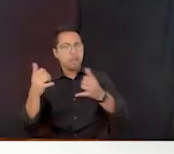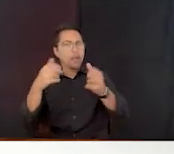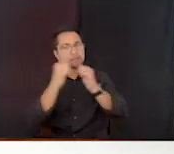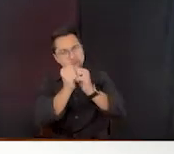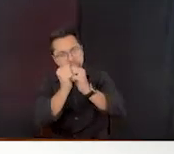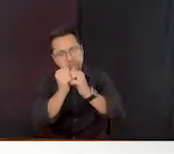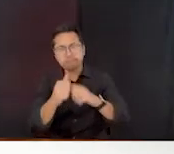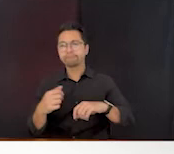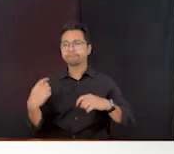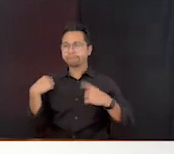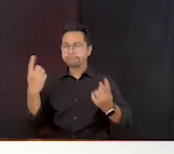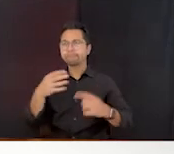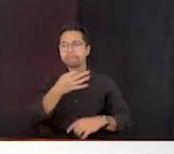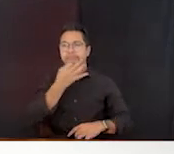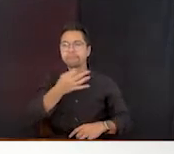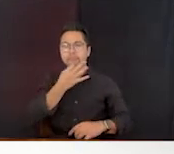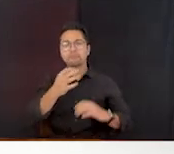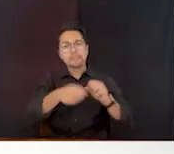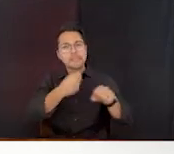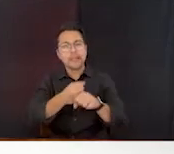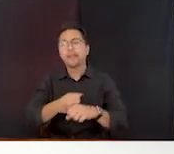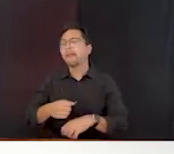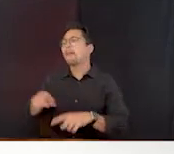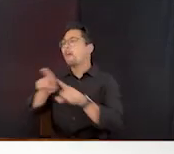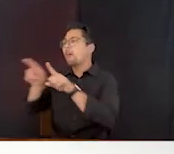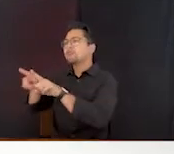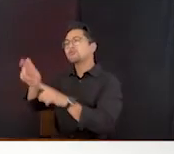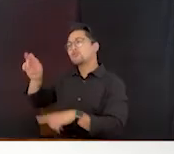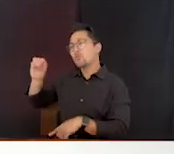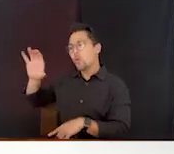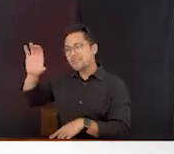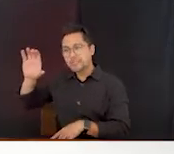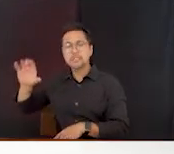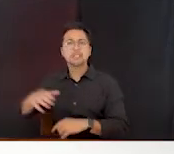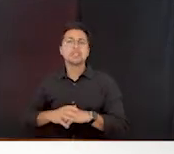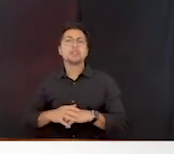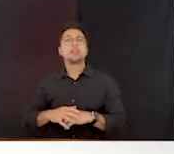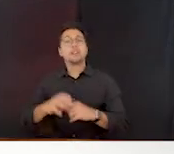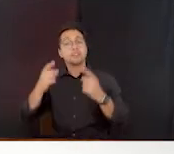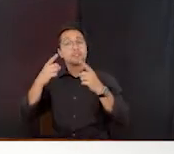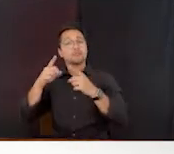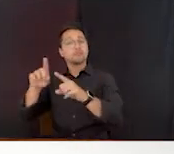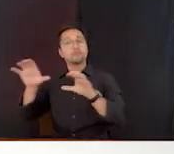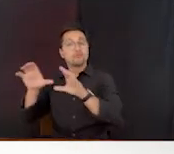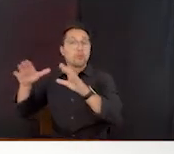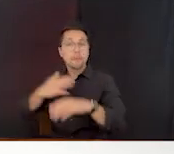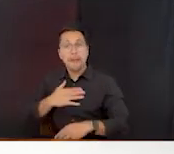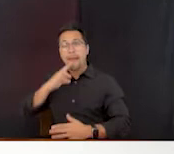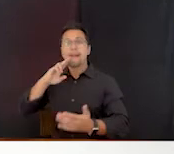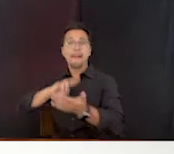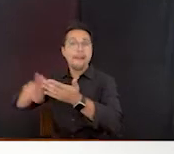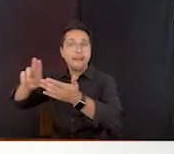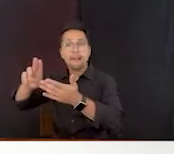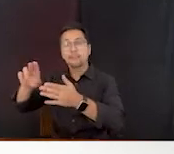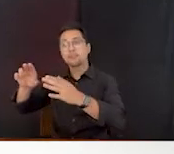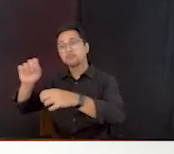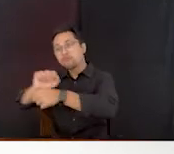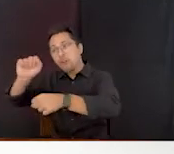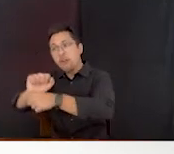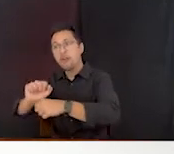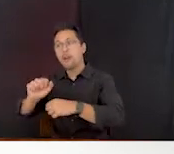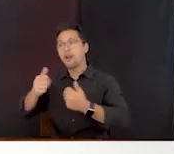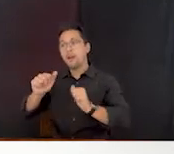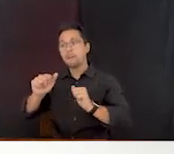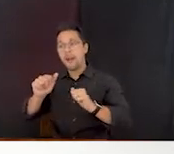been doing stuff with University of Choice, attending meetings, doing my secretarial duties, contributing to the group.